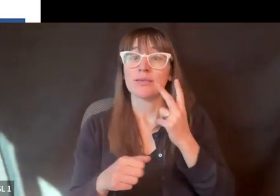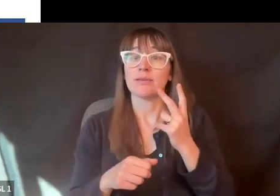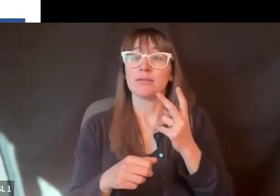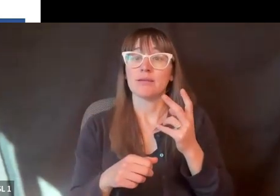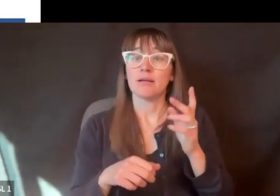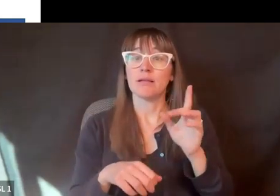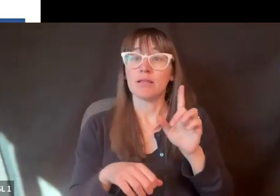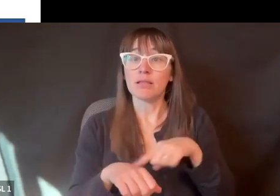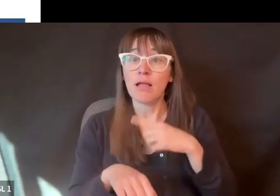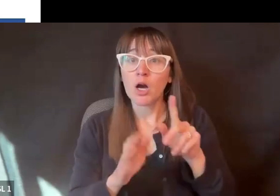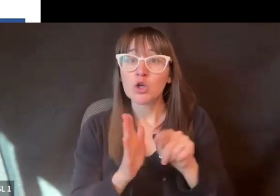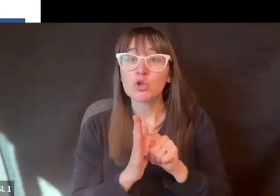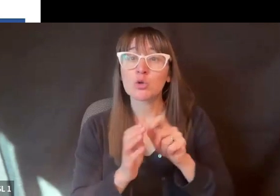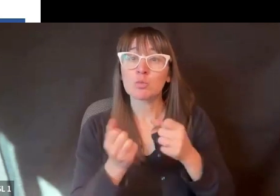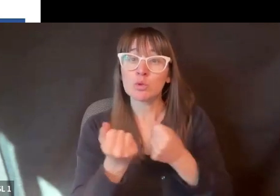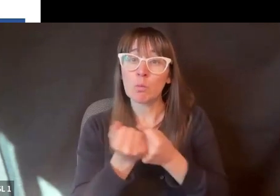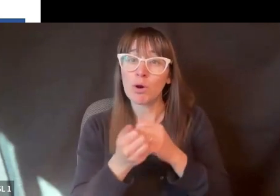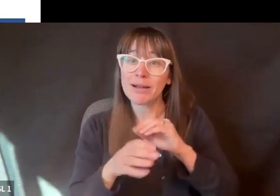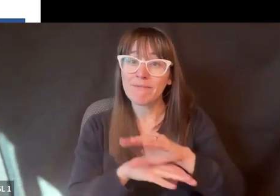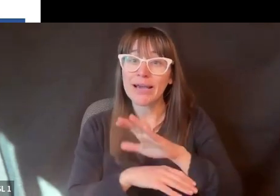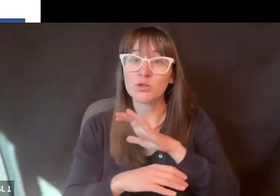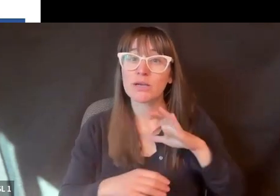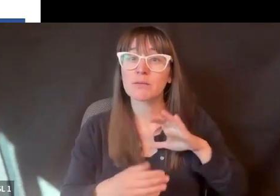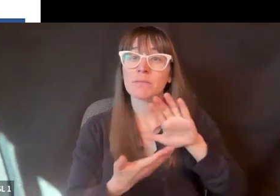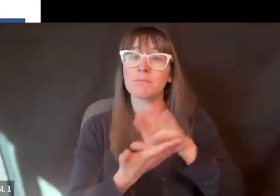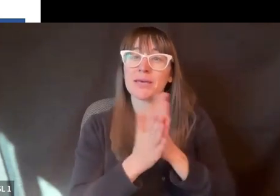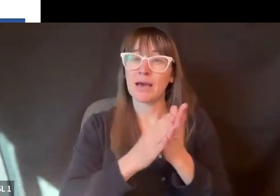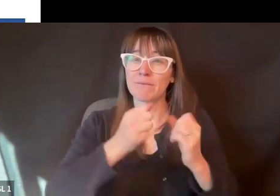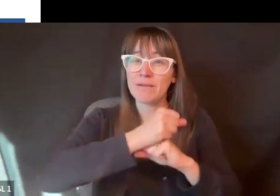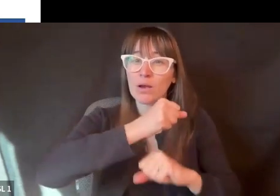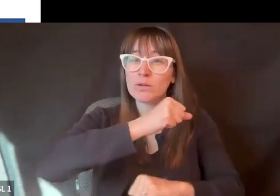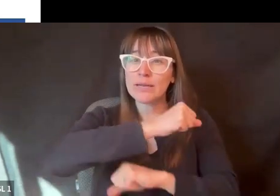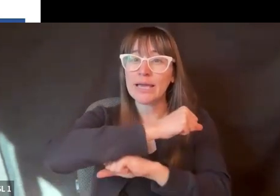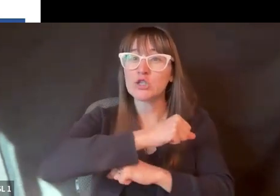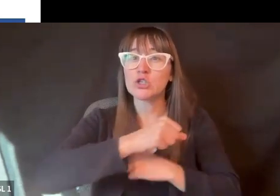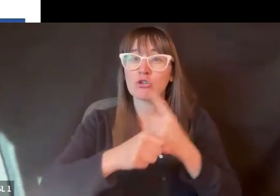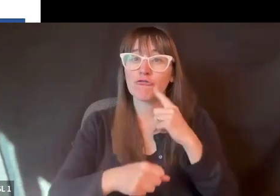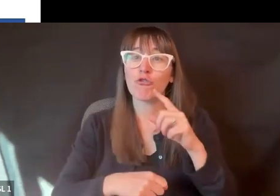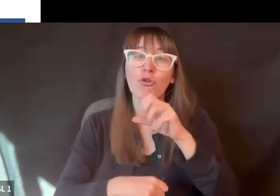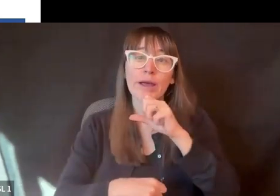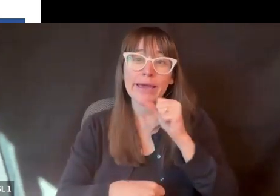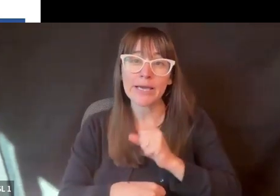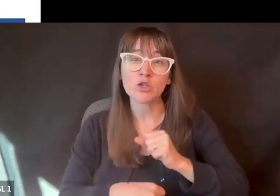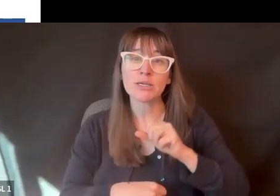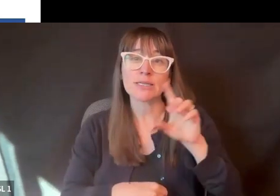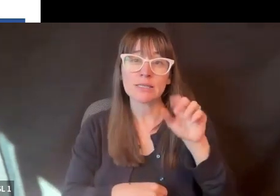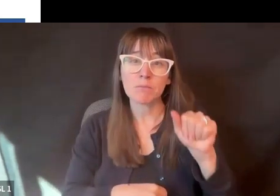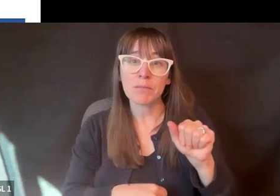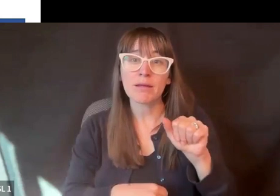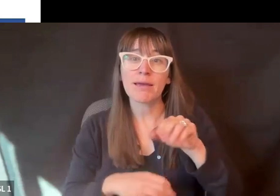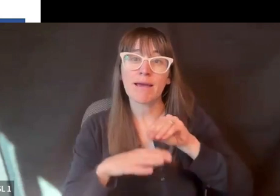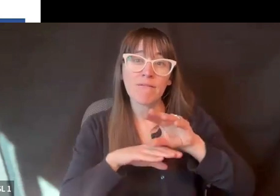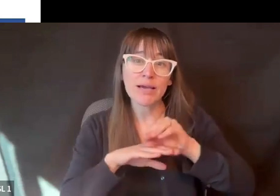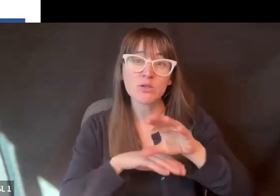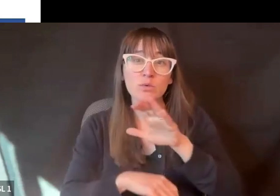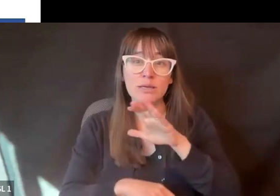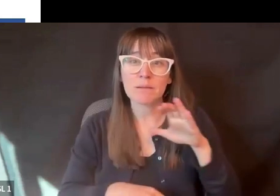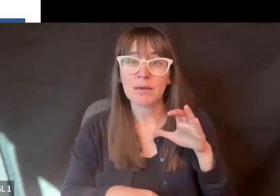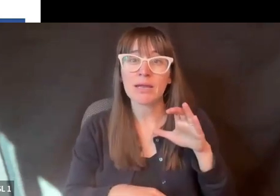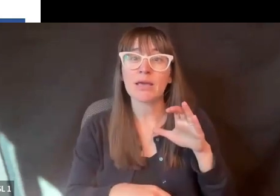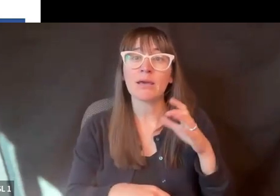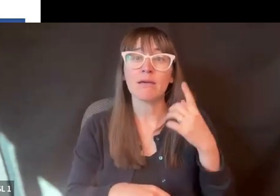started as this long-term service and support advisory committee, we kind of use that as the foundation to really build it for an aging and